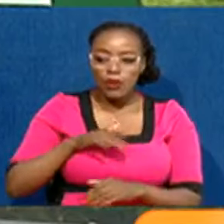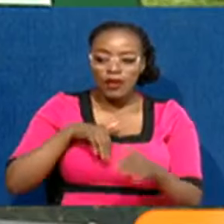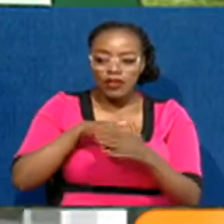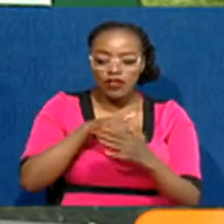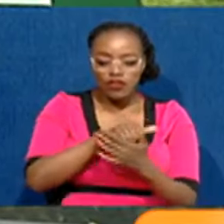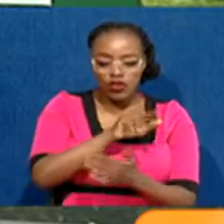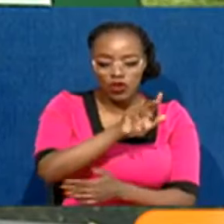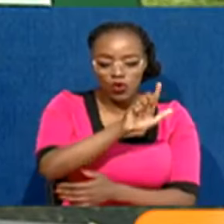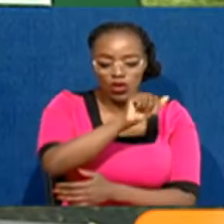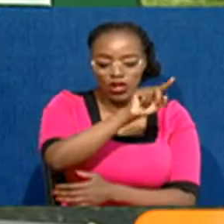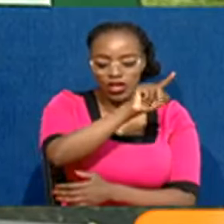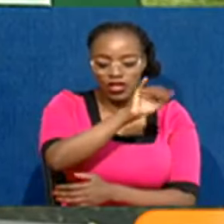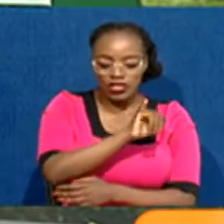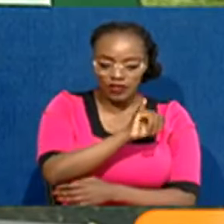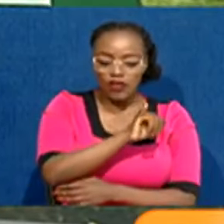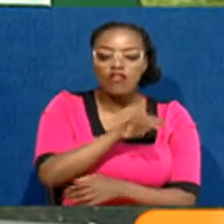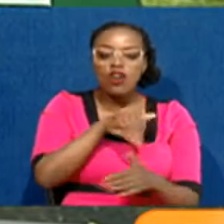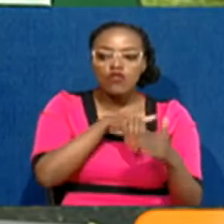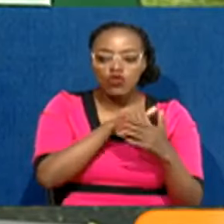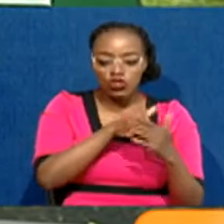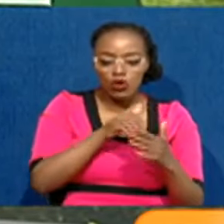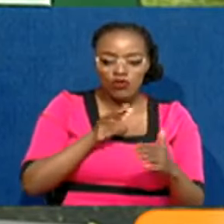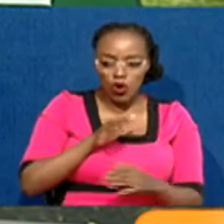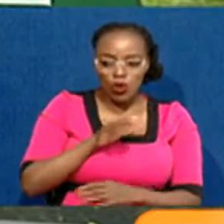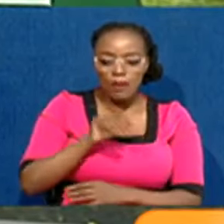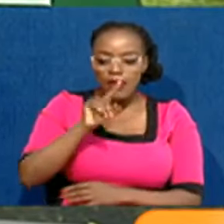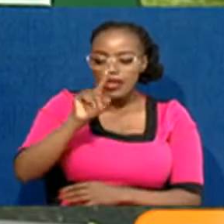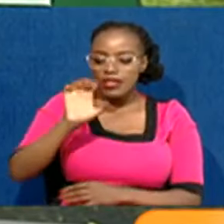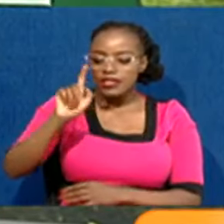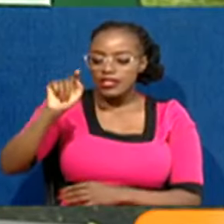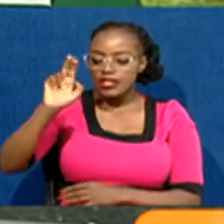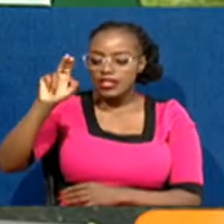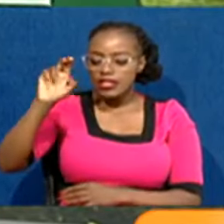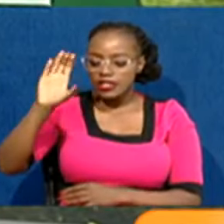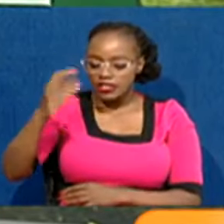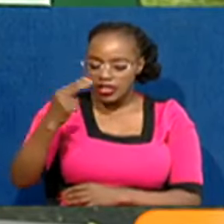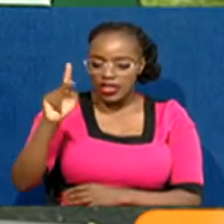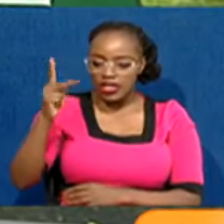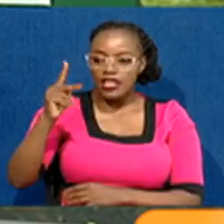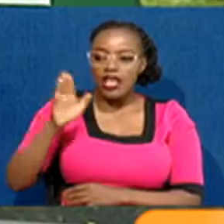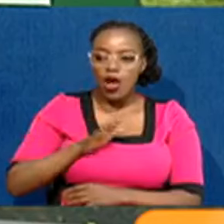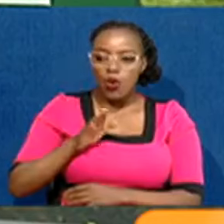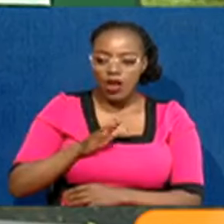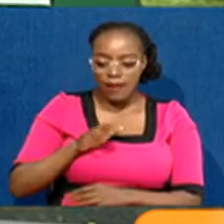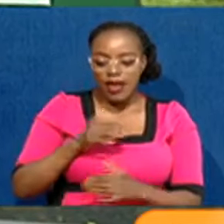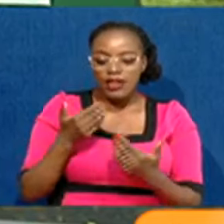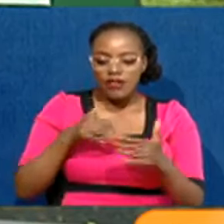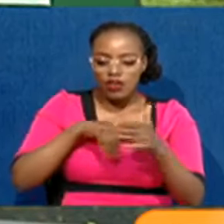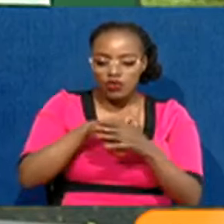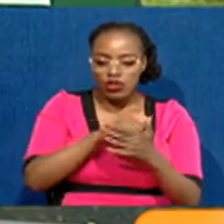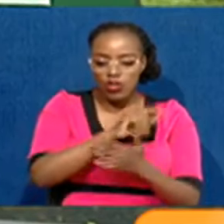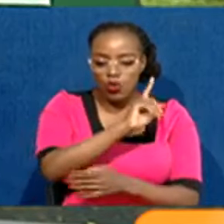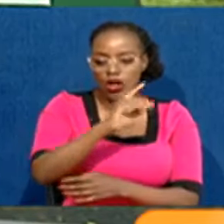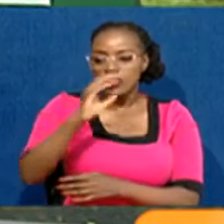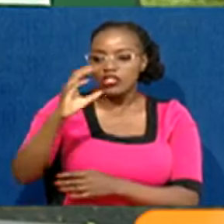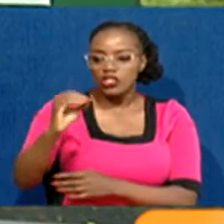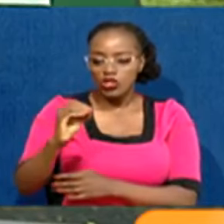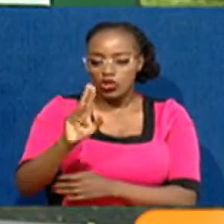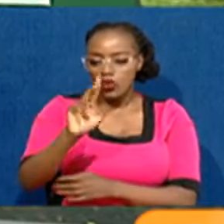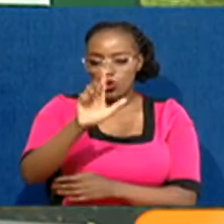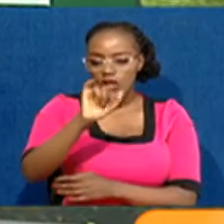Ulinzi Starlets collected all 3 points against Zetech Sparks in the Kenya Women Premier League, winning 1-0 at the